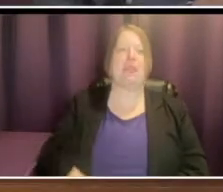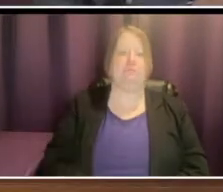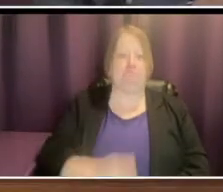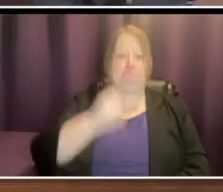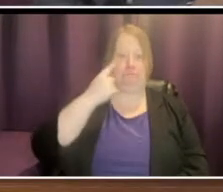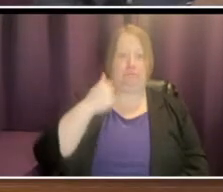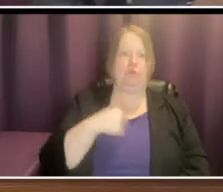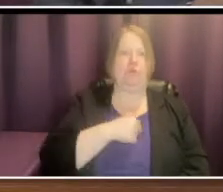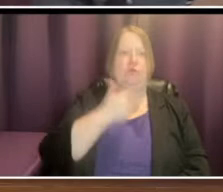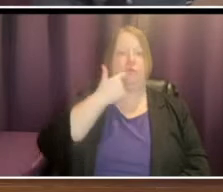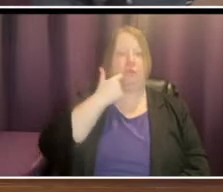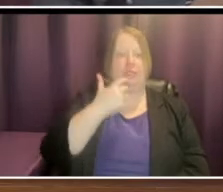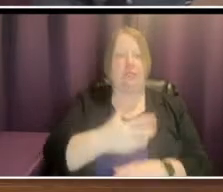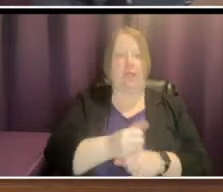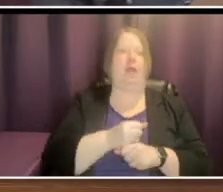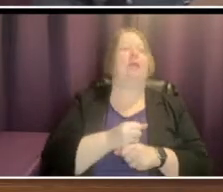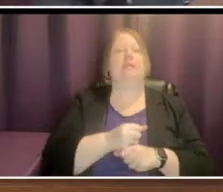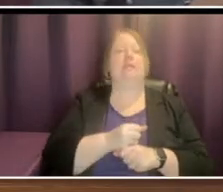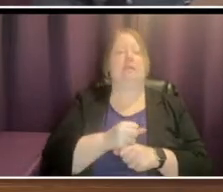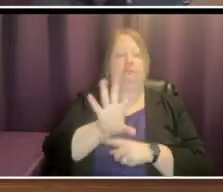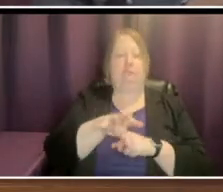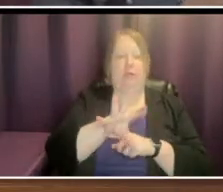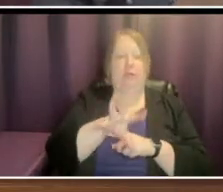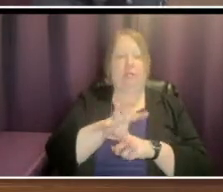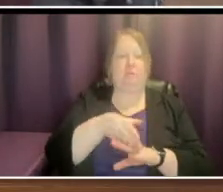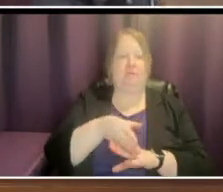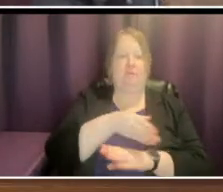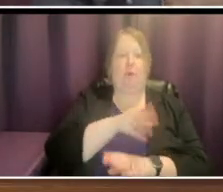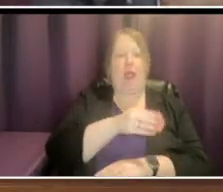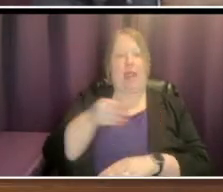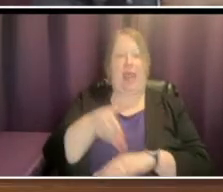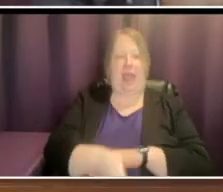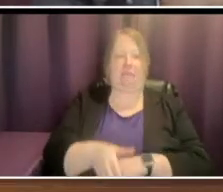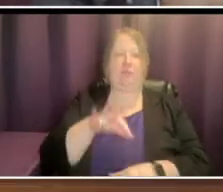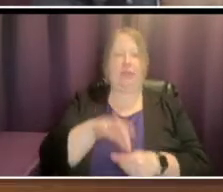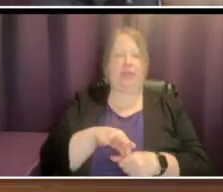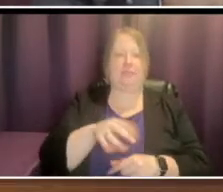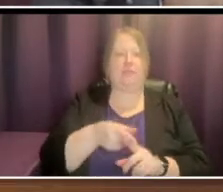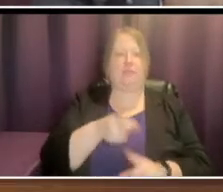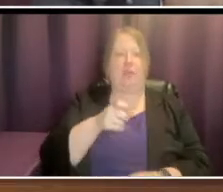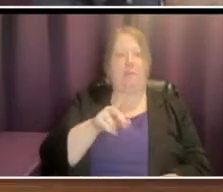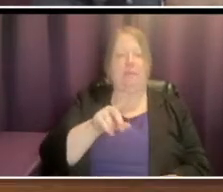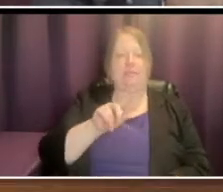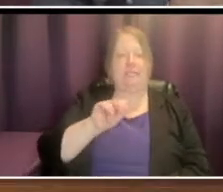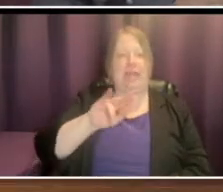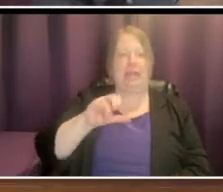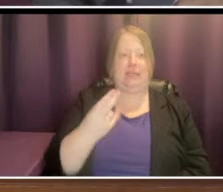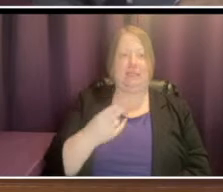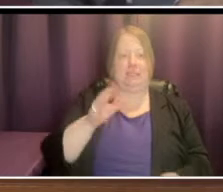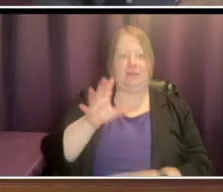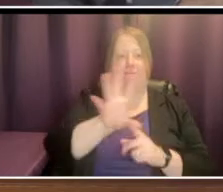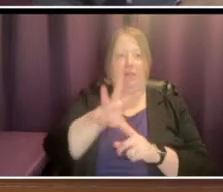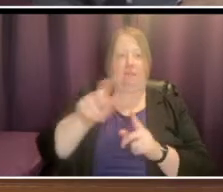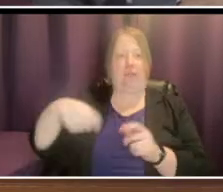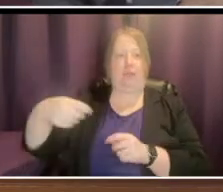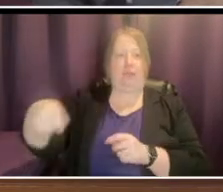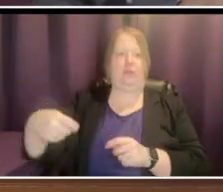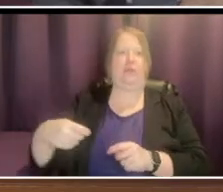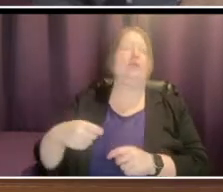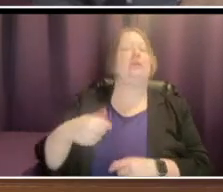after the election from Danish filmmaker Christopher Gulbrandsen, pursuant to a